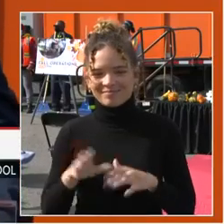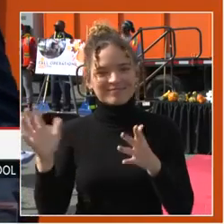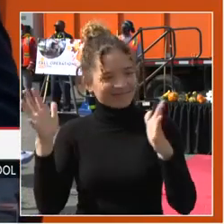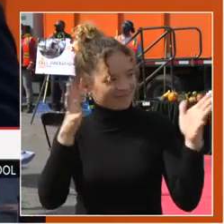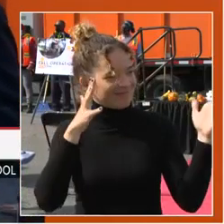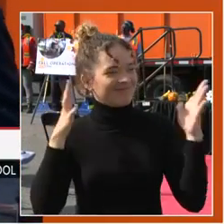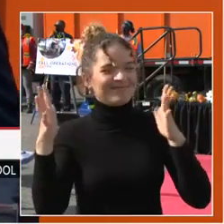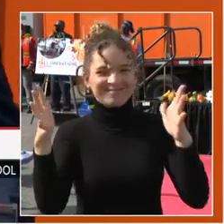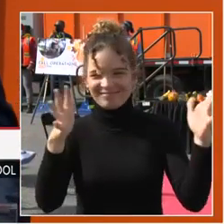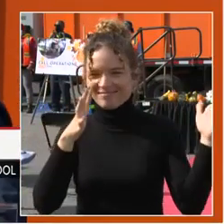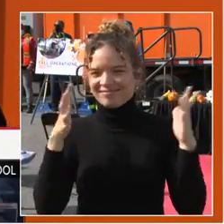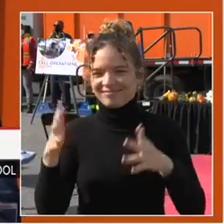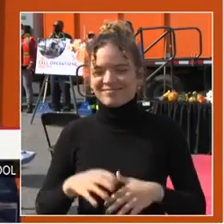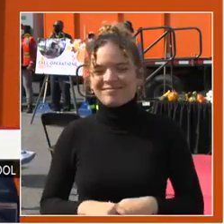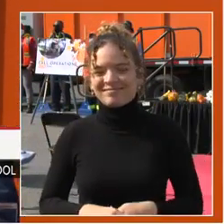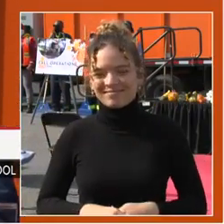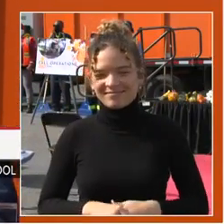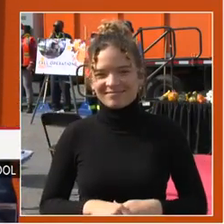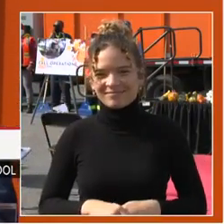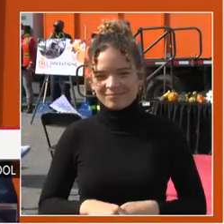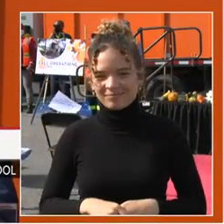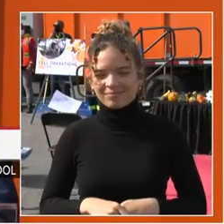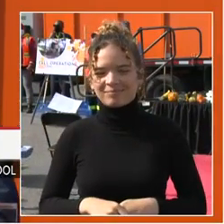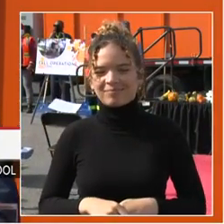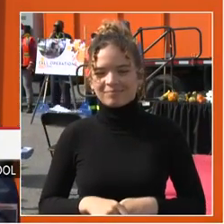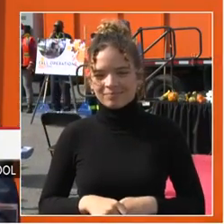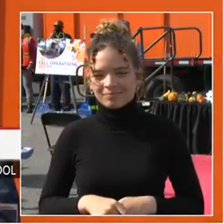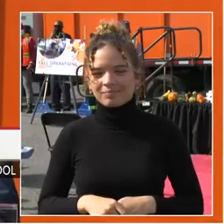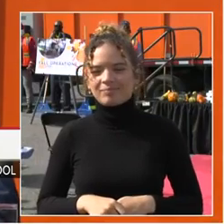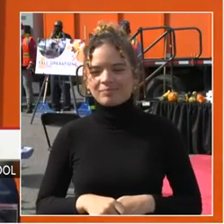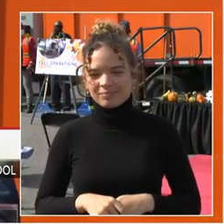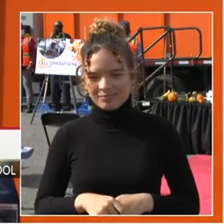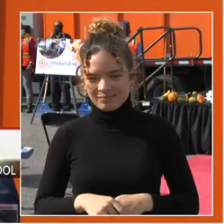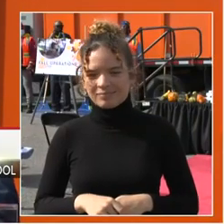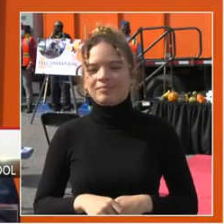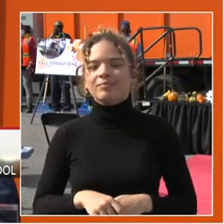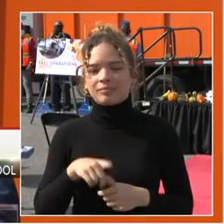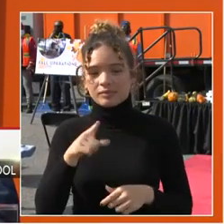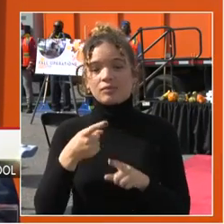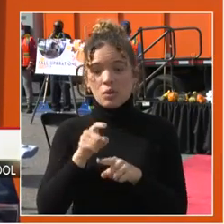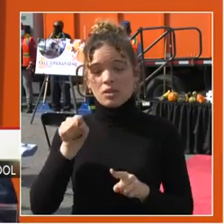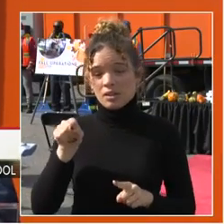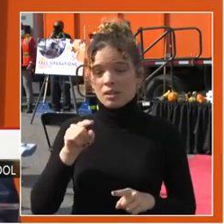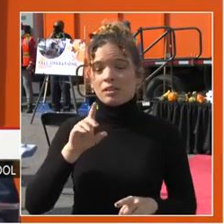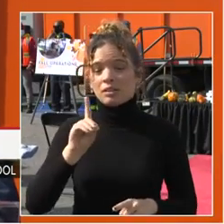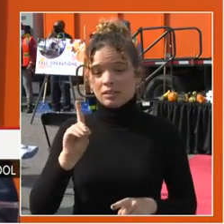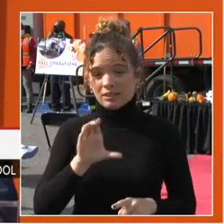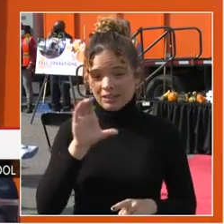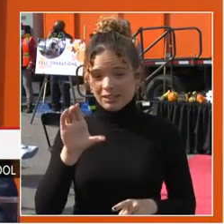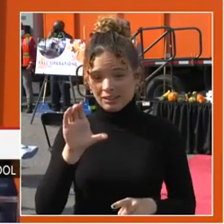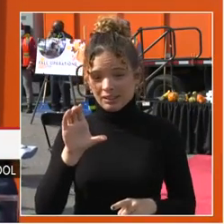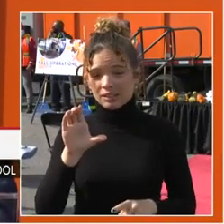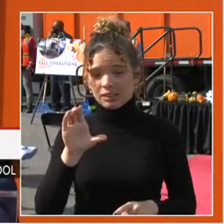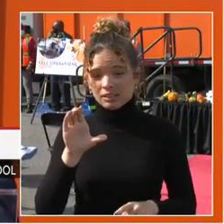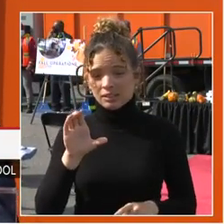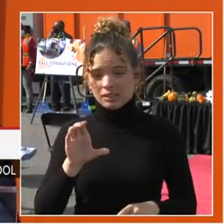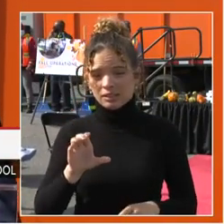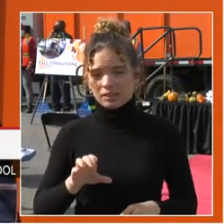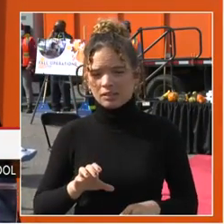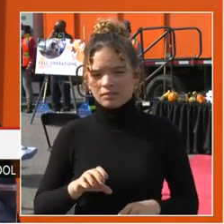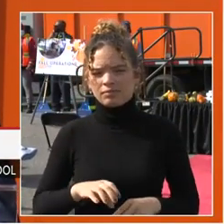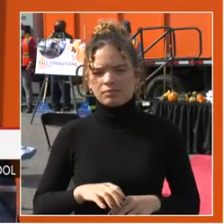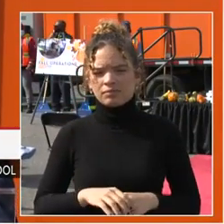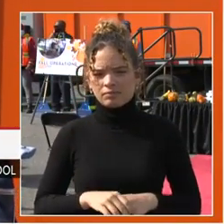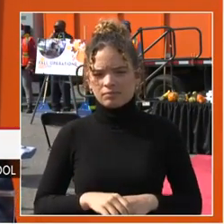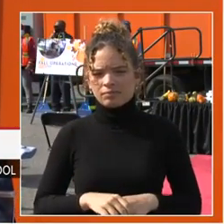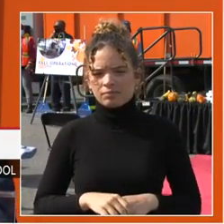We also have members from the District of Columbia Office of the State Superintendent of Education, the Department of Public Works, the Department of